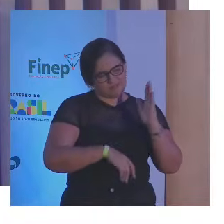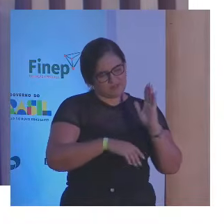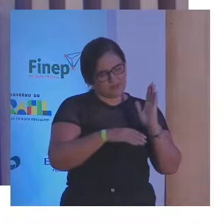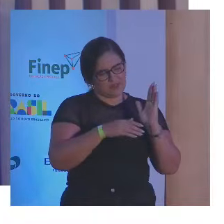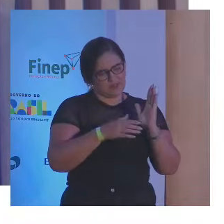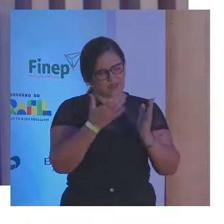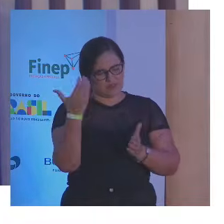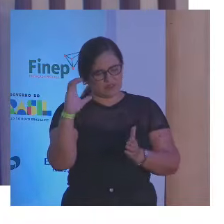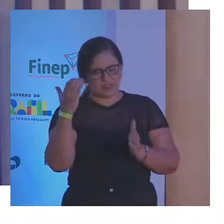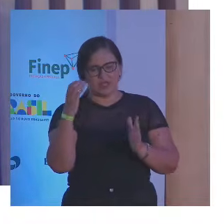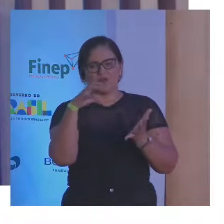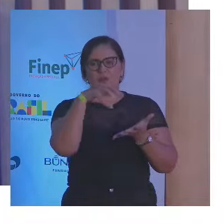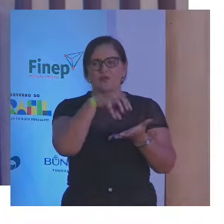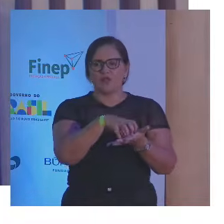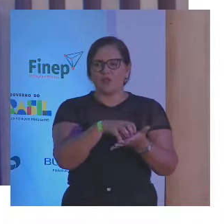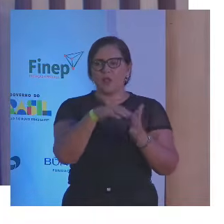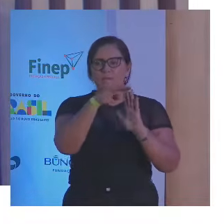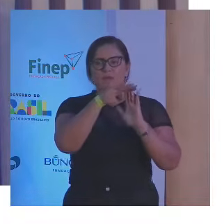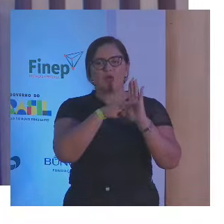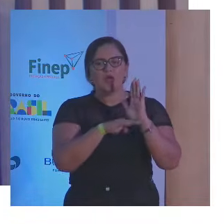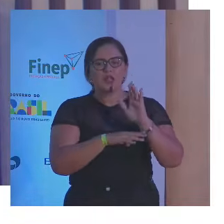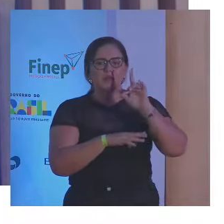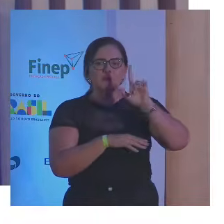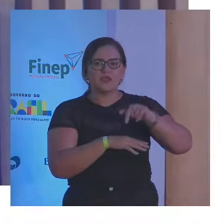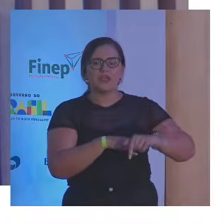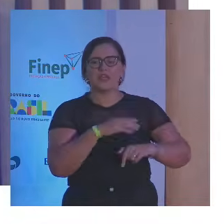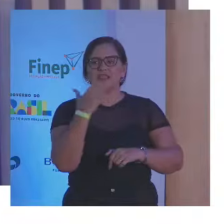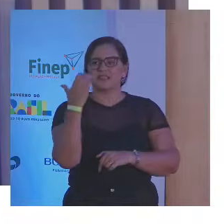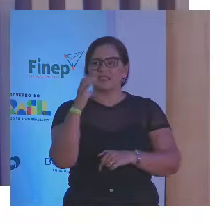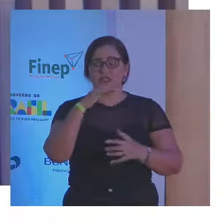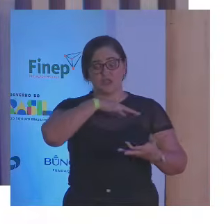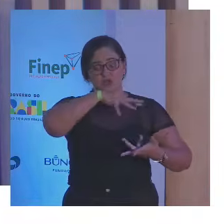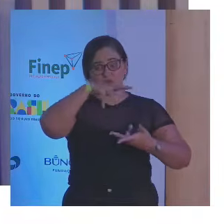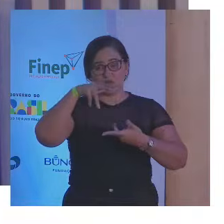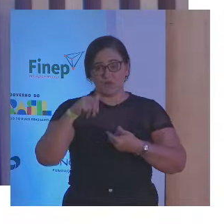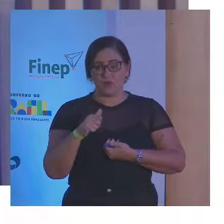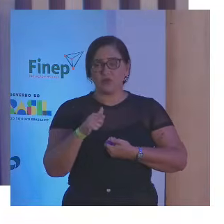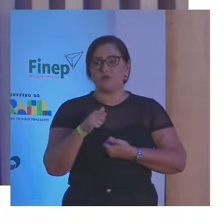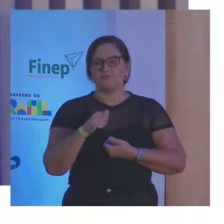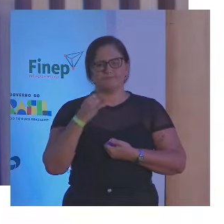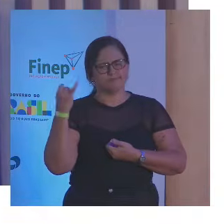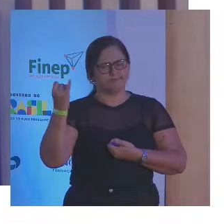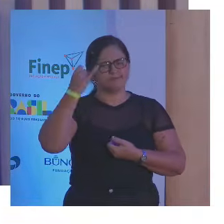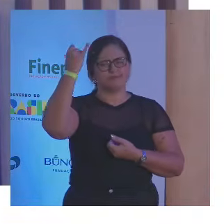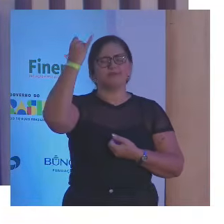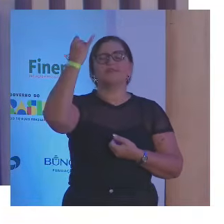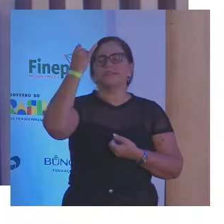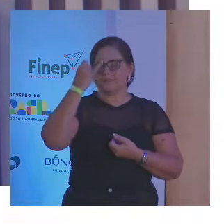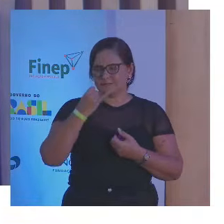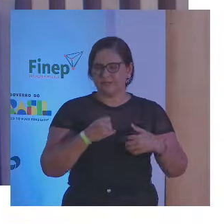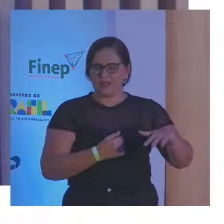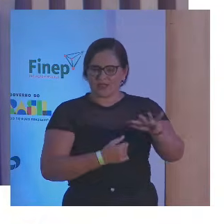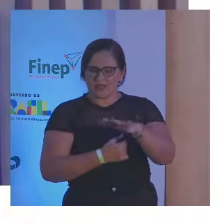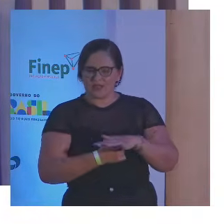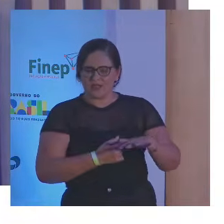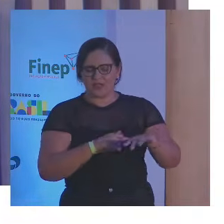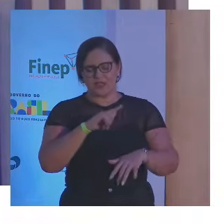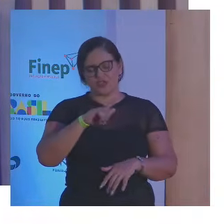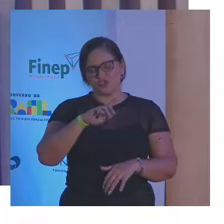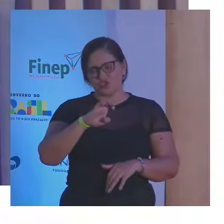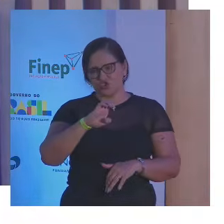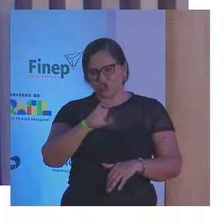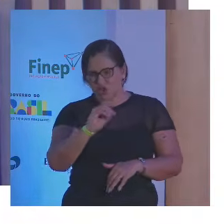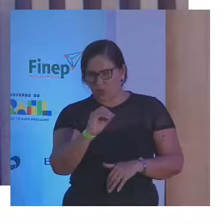IODP e DVD Droids Resolution, que são programas científicos internacionais extremamente relevantes na área de